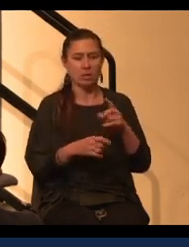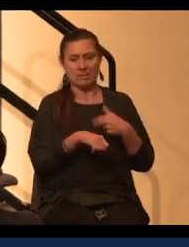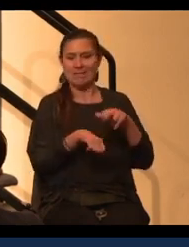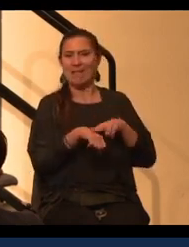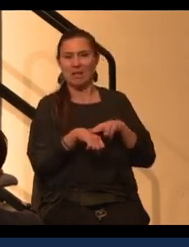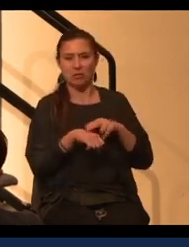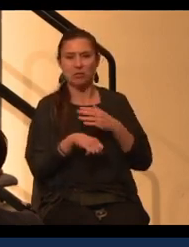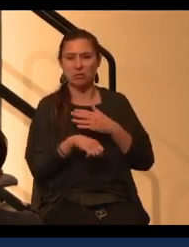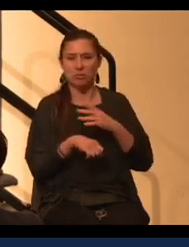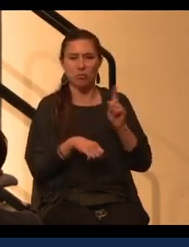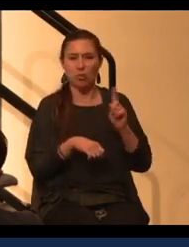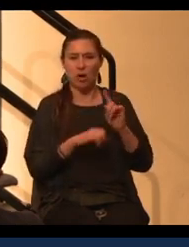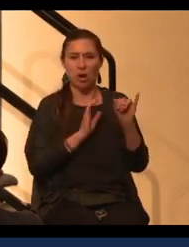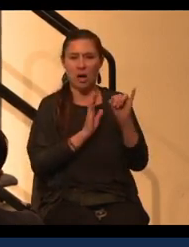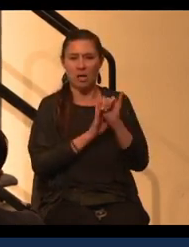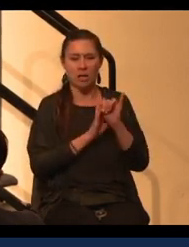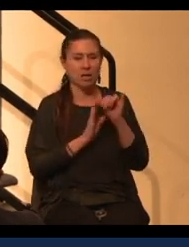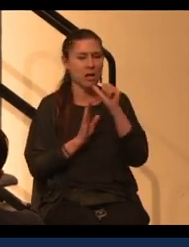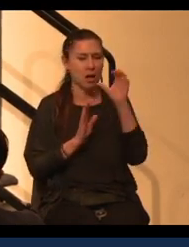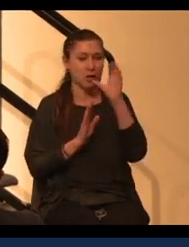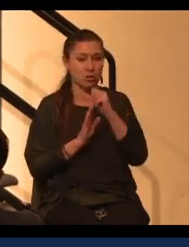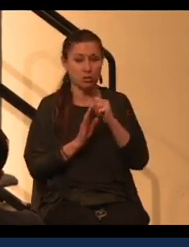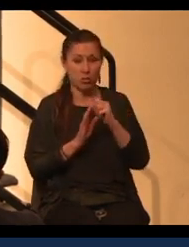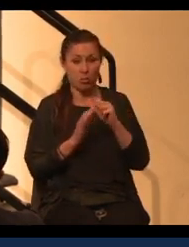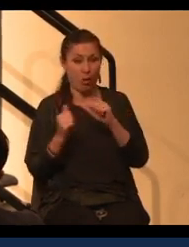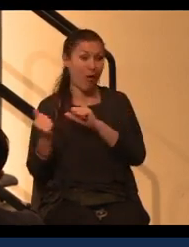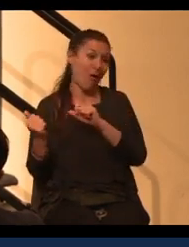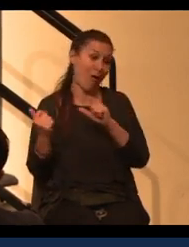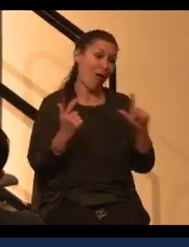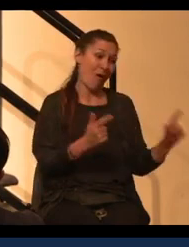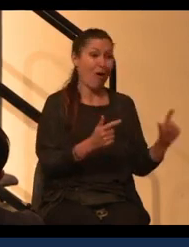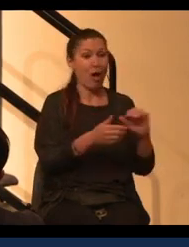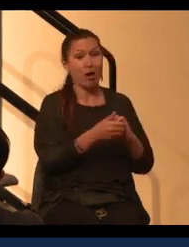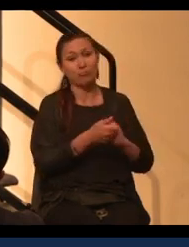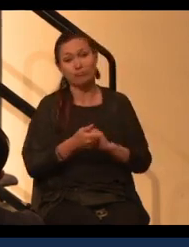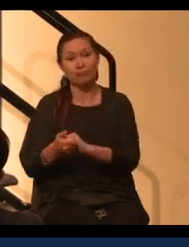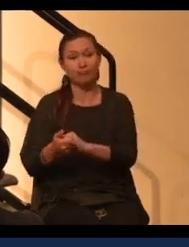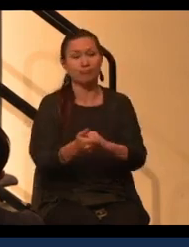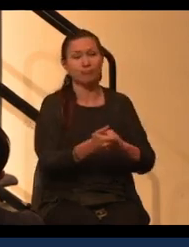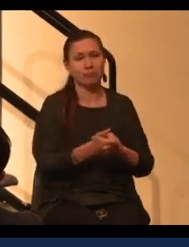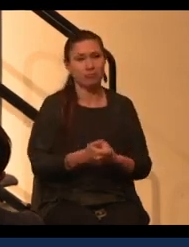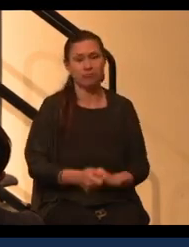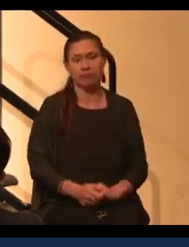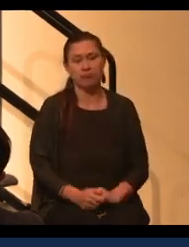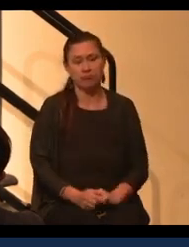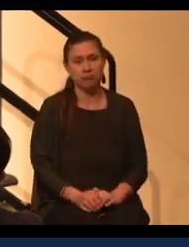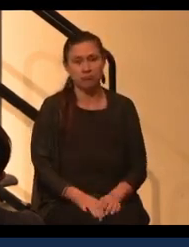so that we don't assume that they are all going to suddenly become friends and hang out, right?